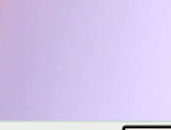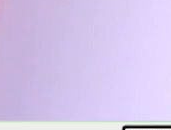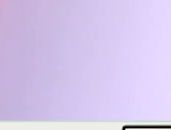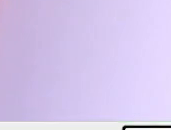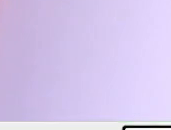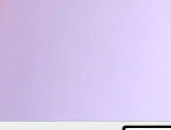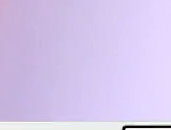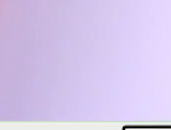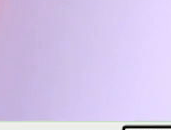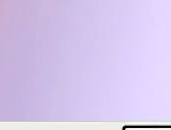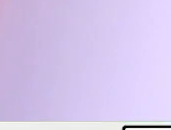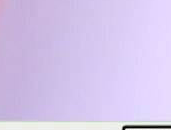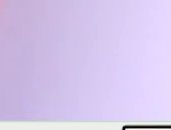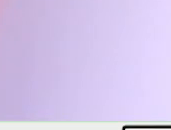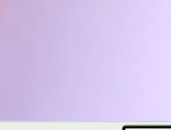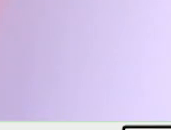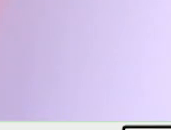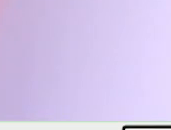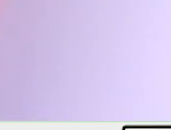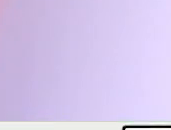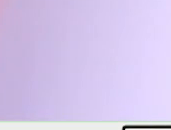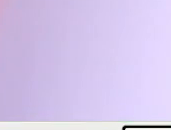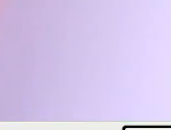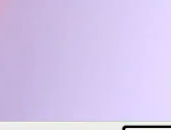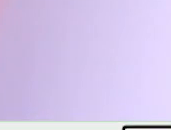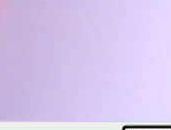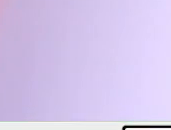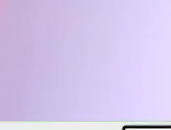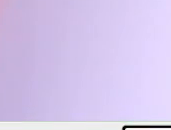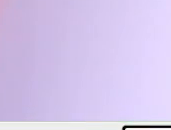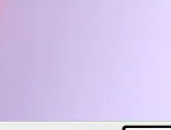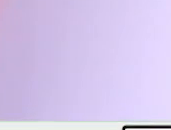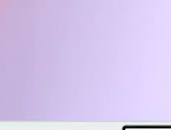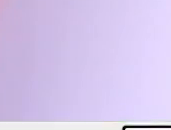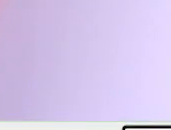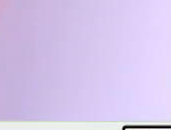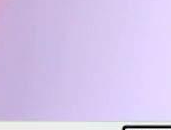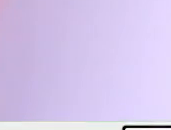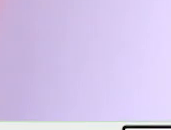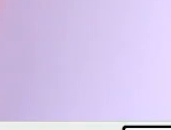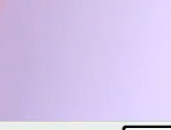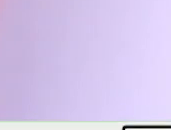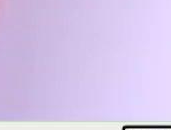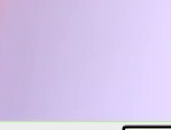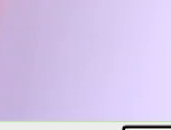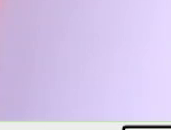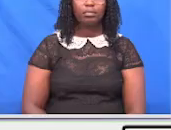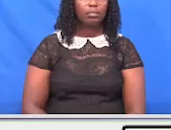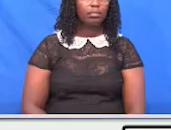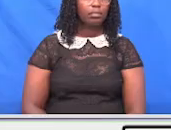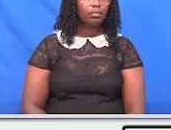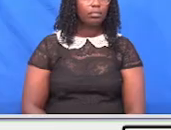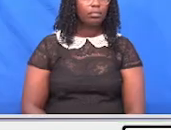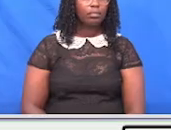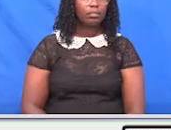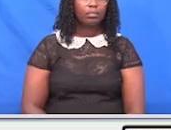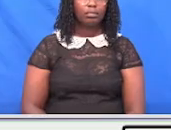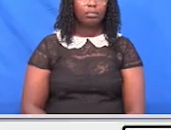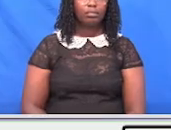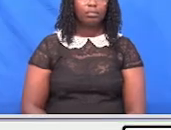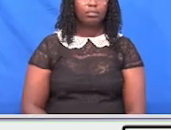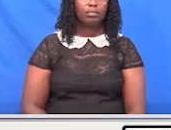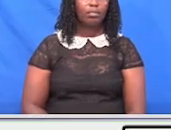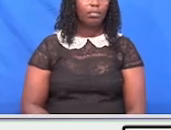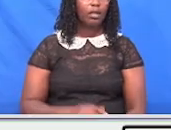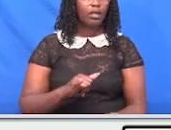against goods or services. So, for instance, I thought you were going to use TV47, but well, okay, that's also a trademark.